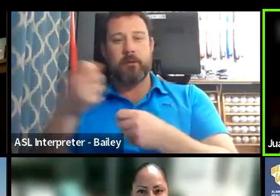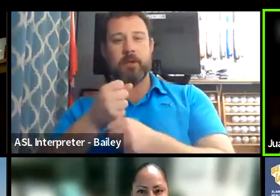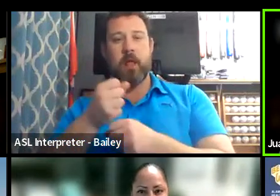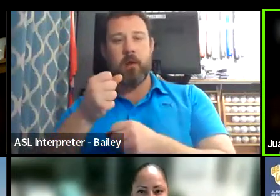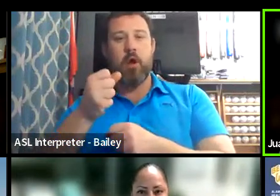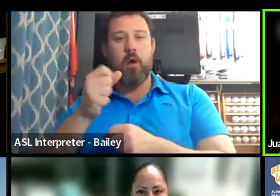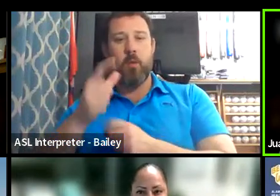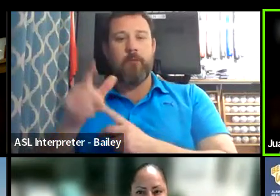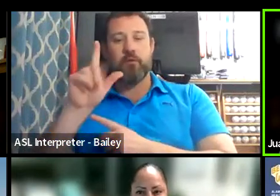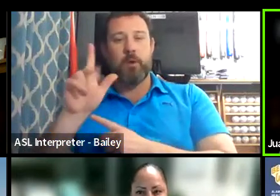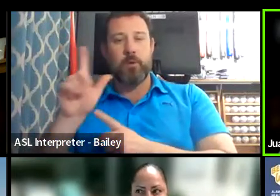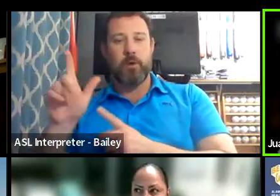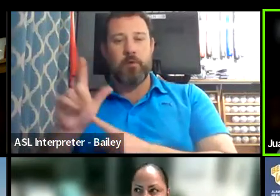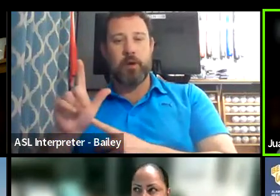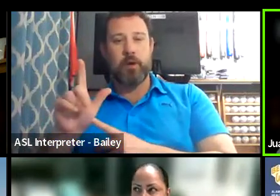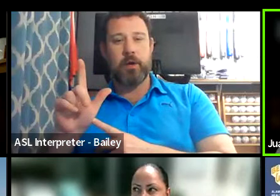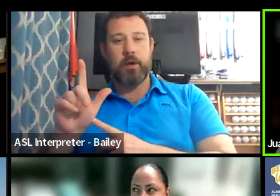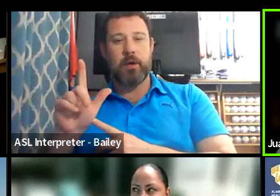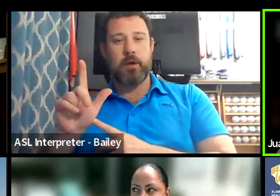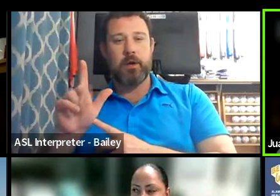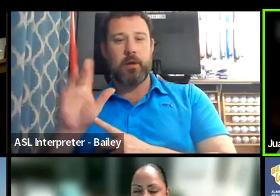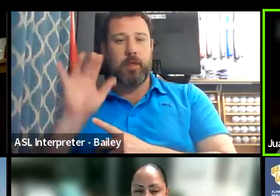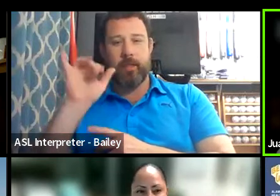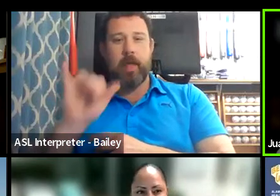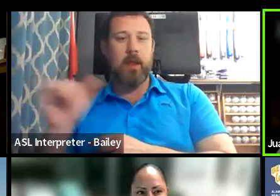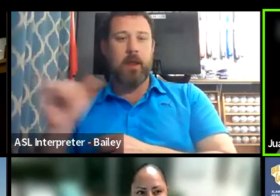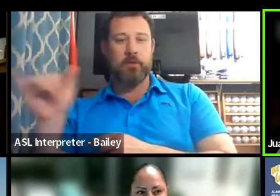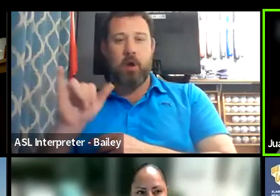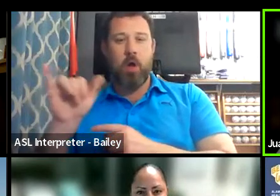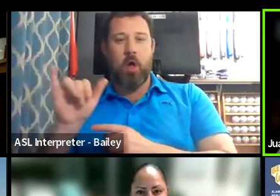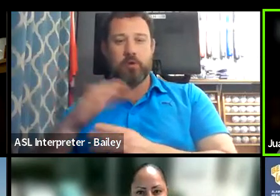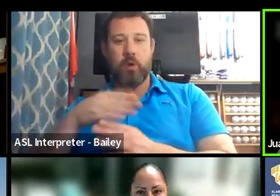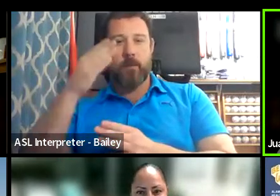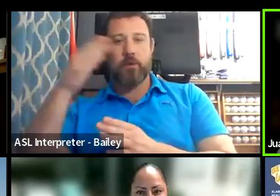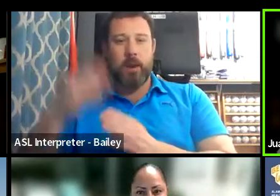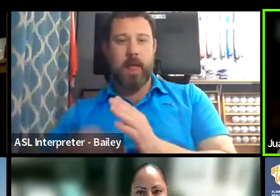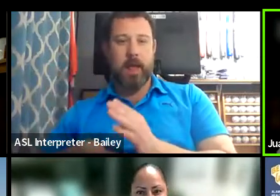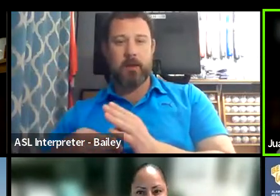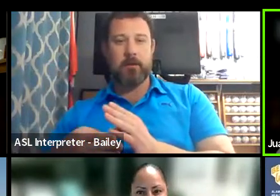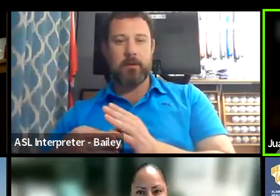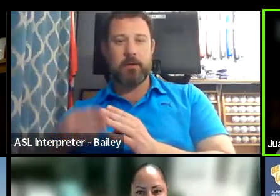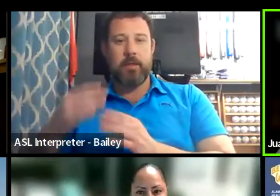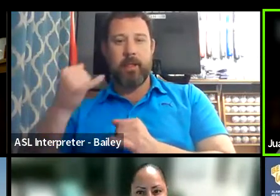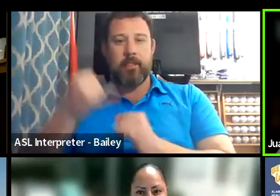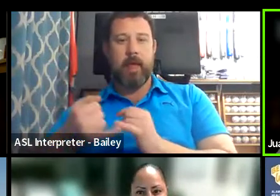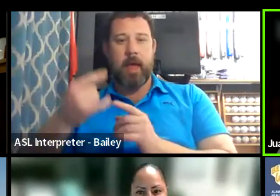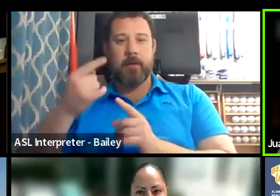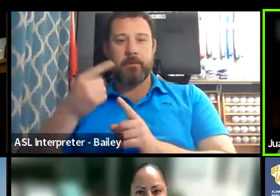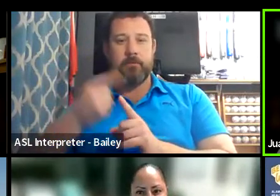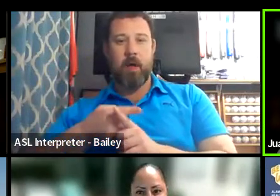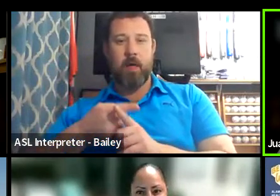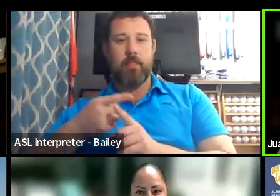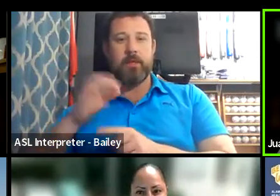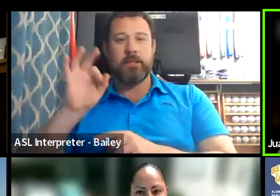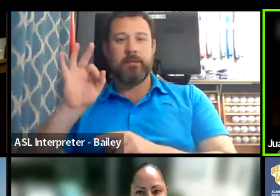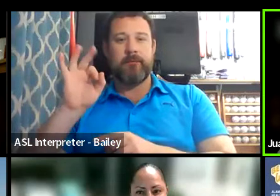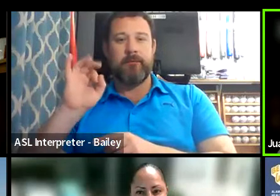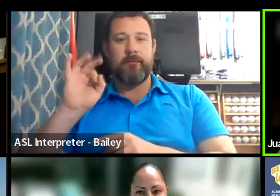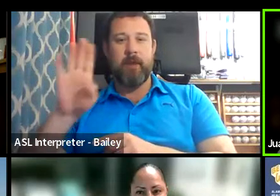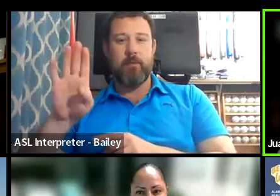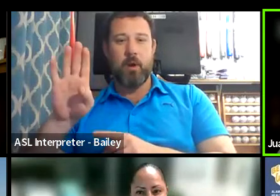Act of 2023. That is also coming to an end. I believe the last month for that is